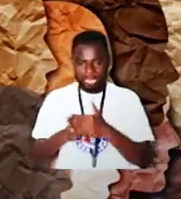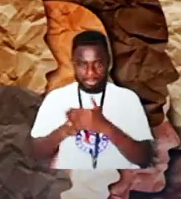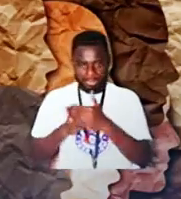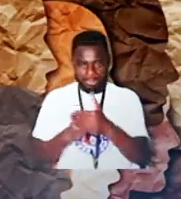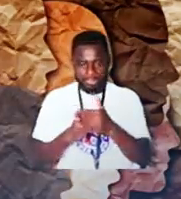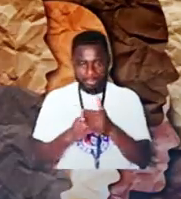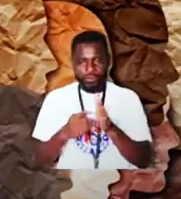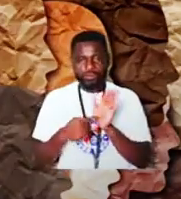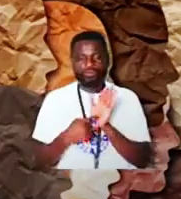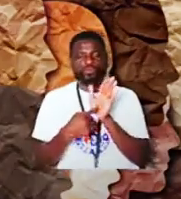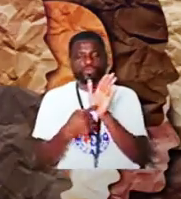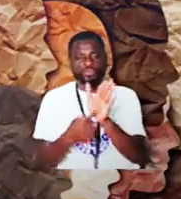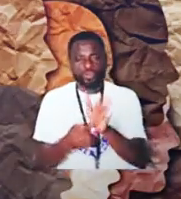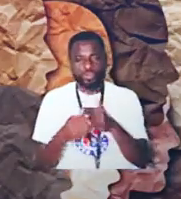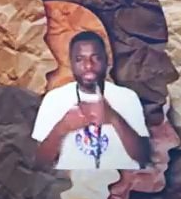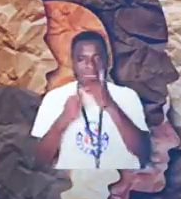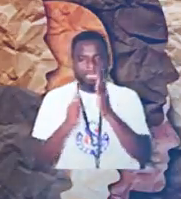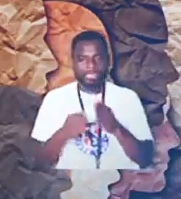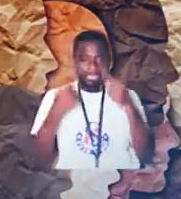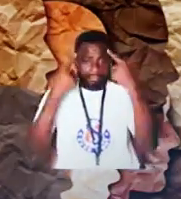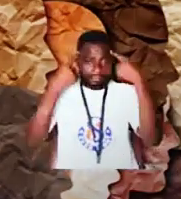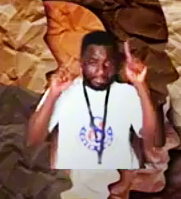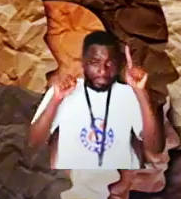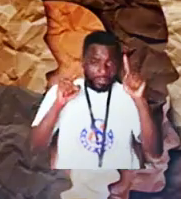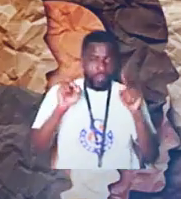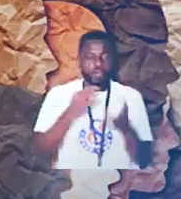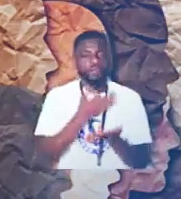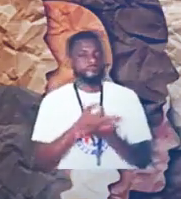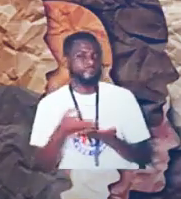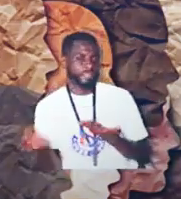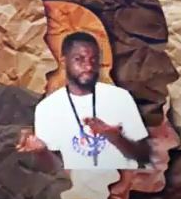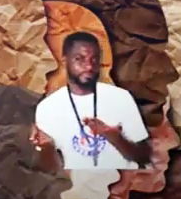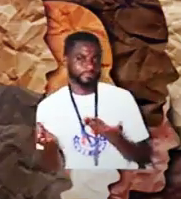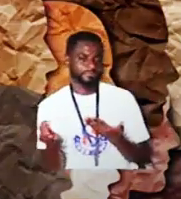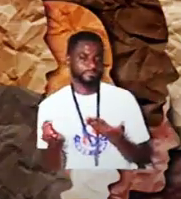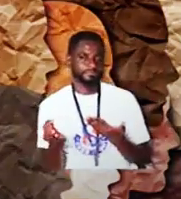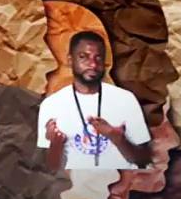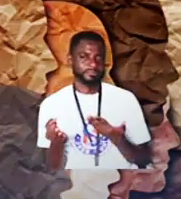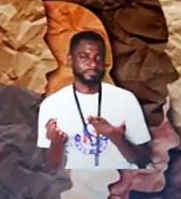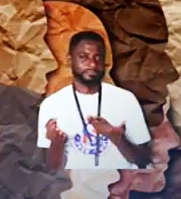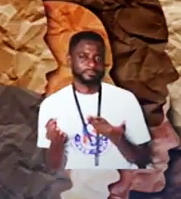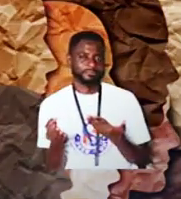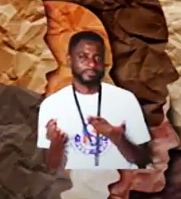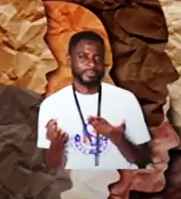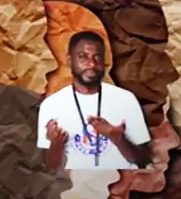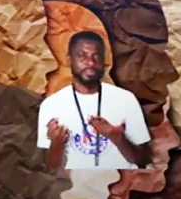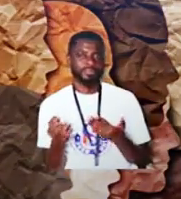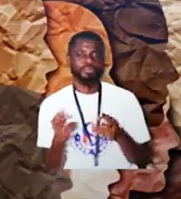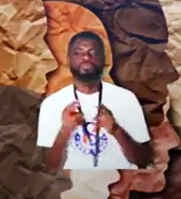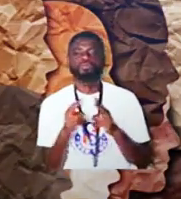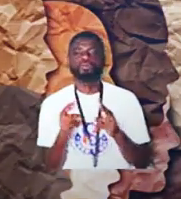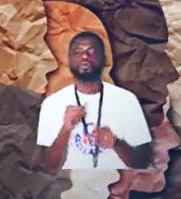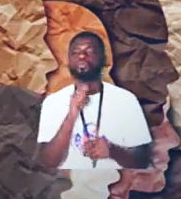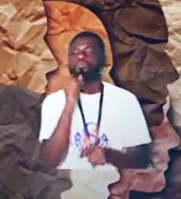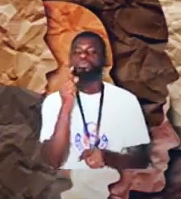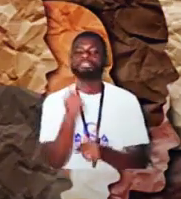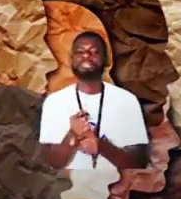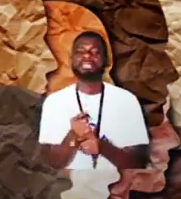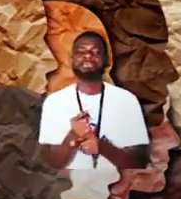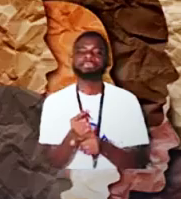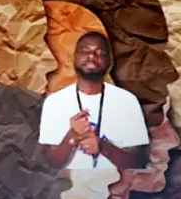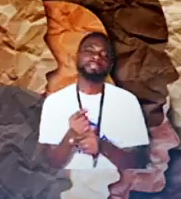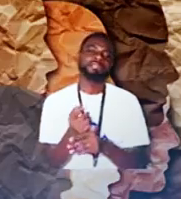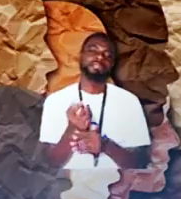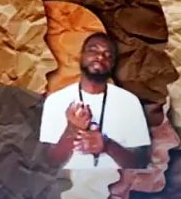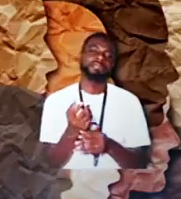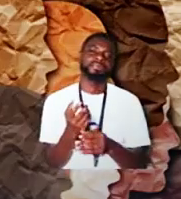leader's success or otherwise. So don't us just be gullible to the fact